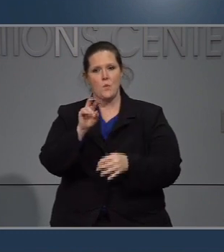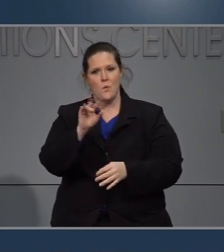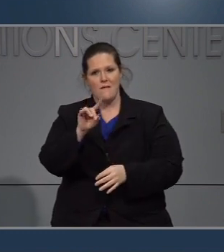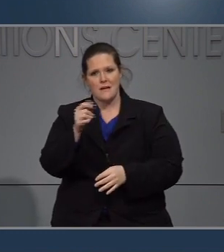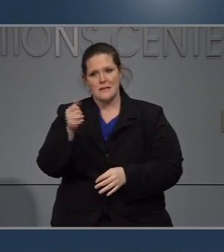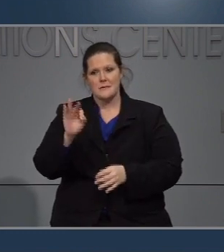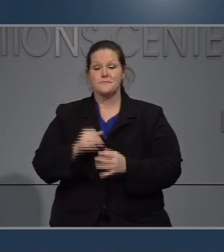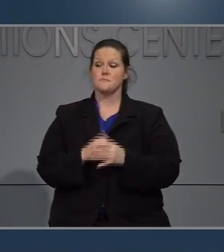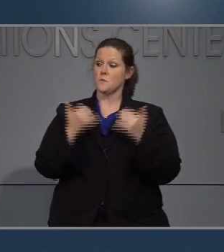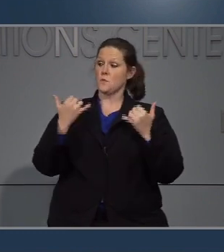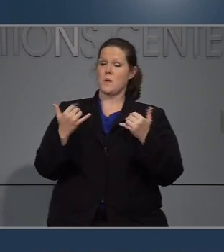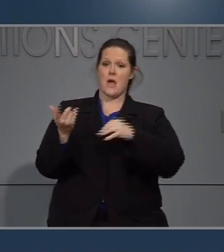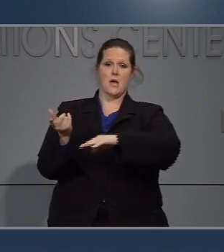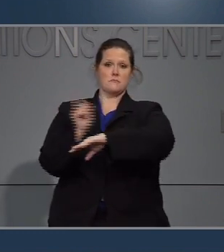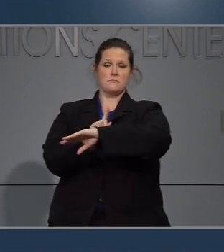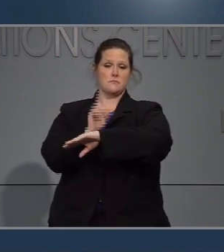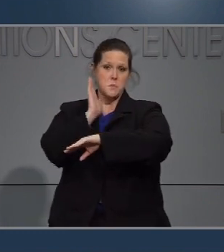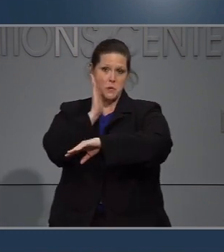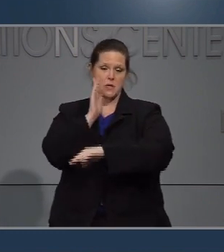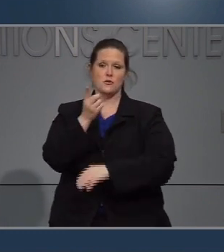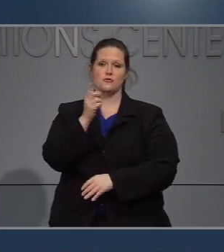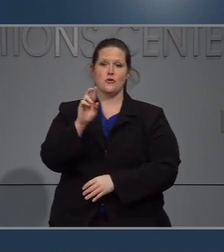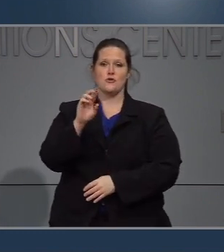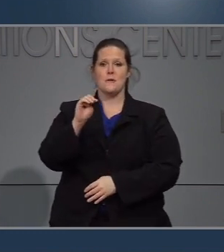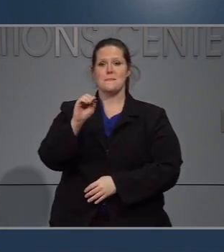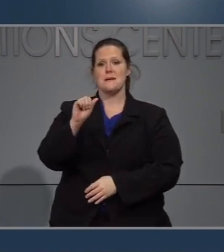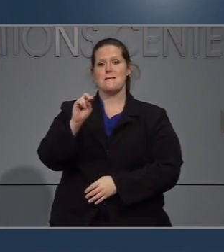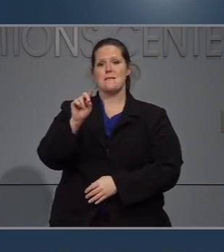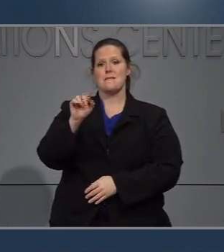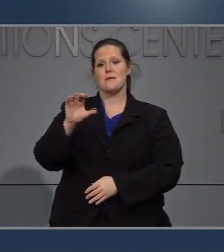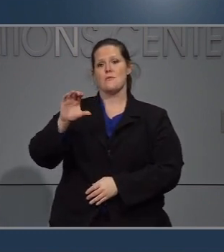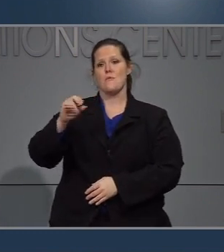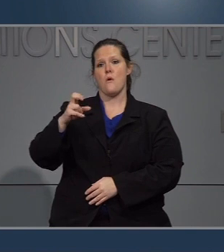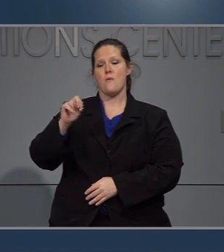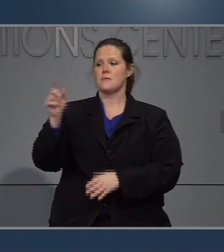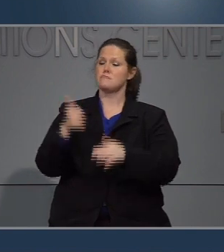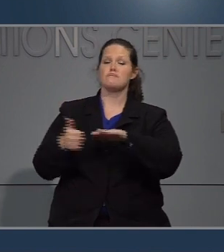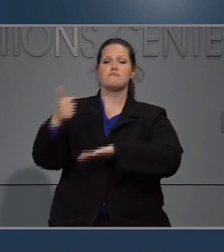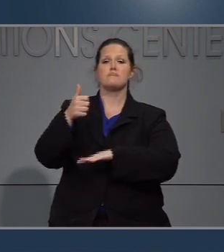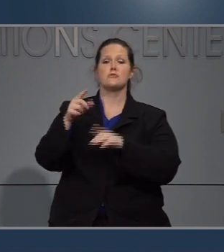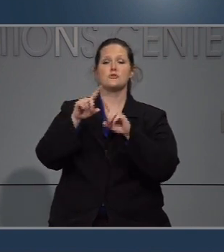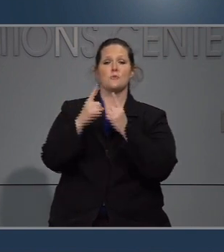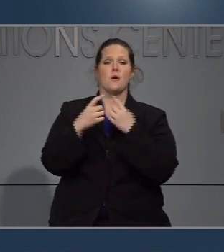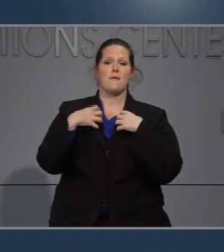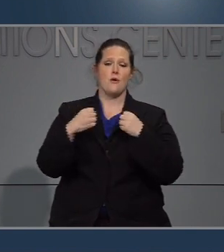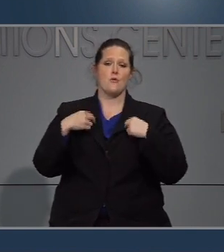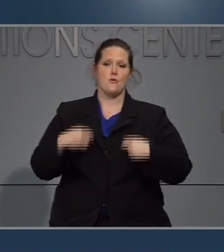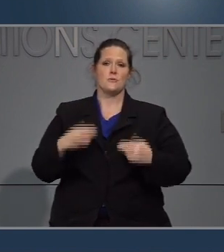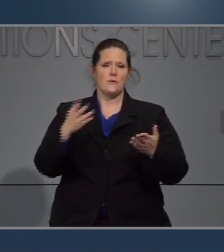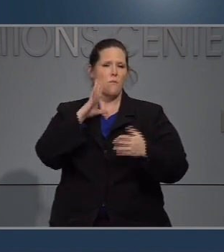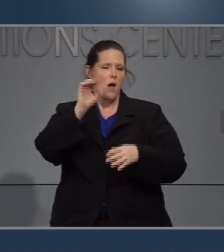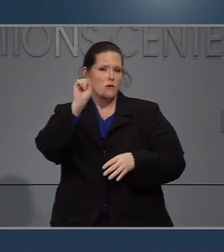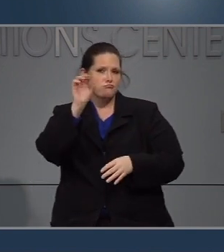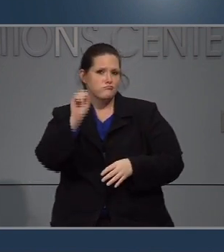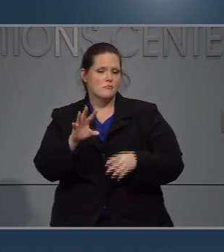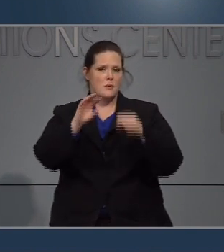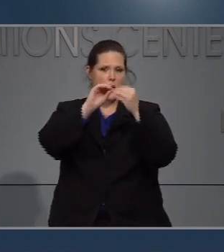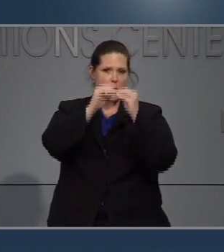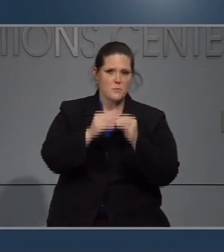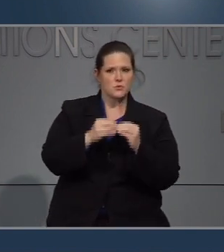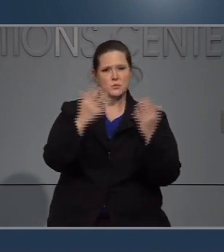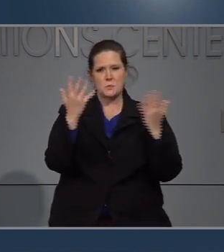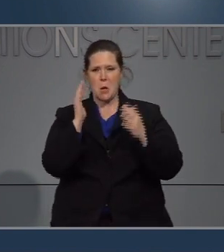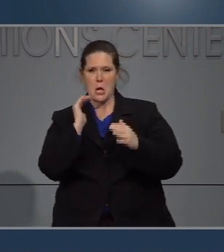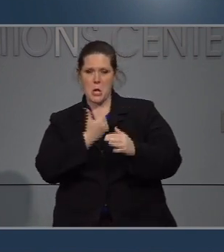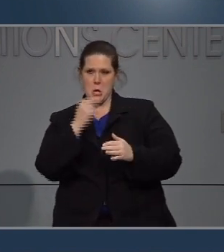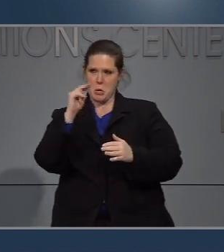of our Department of Health and Human Services, will share an update on our key indicators and trends and where we stand in